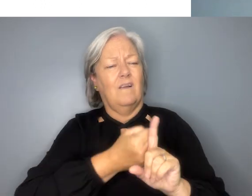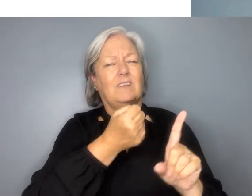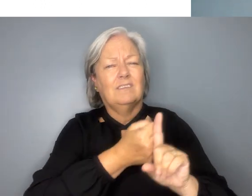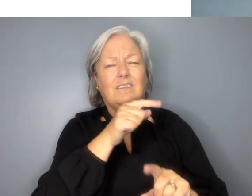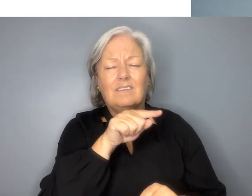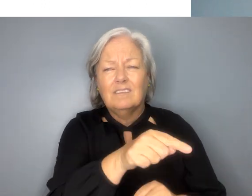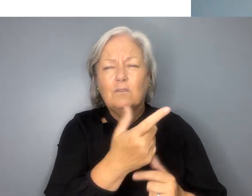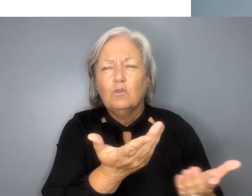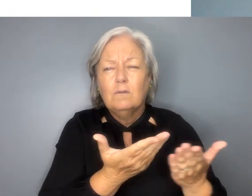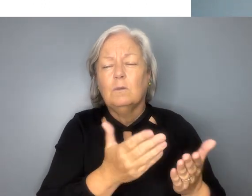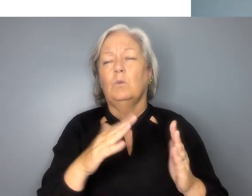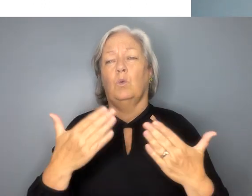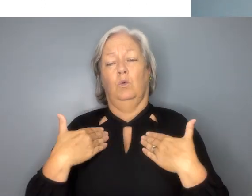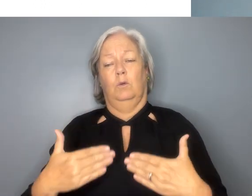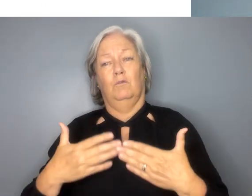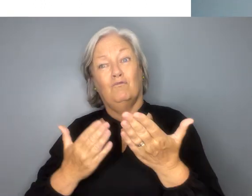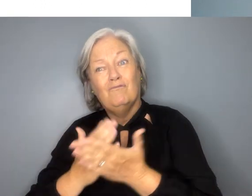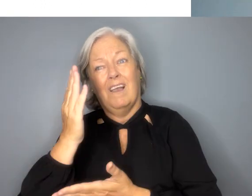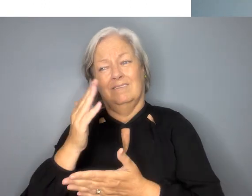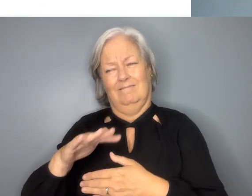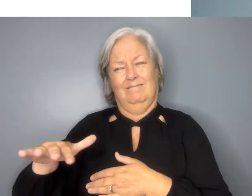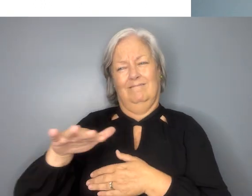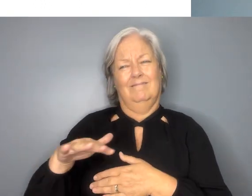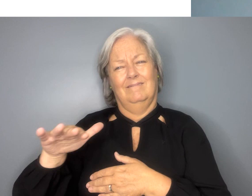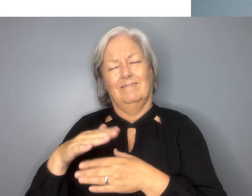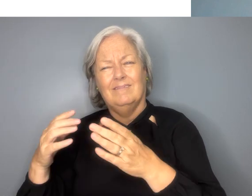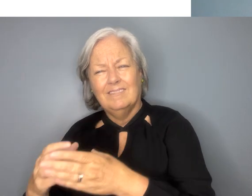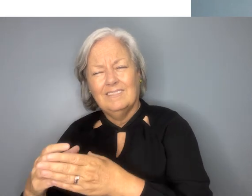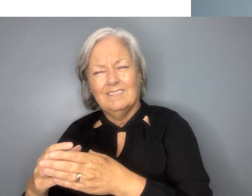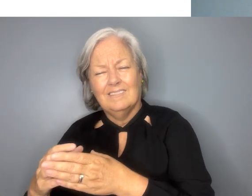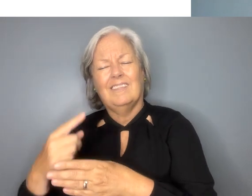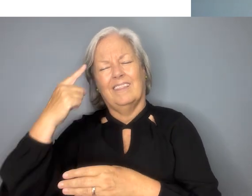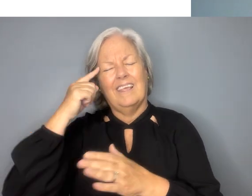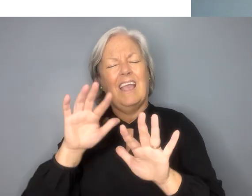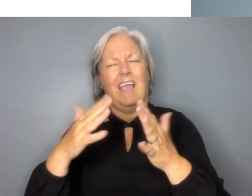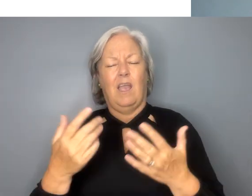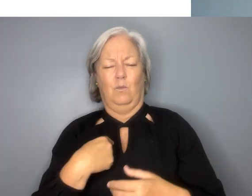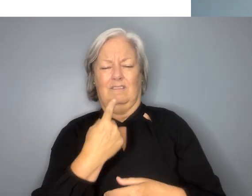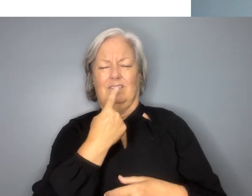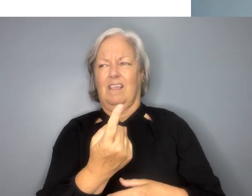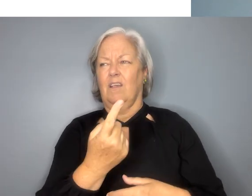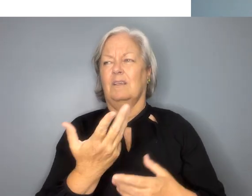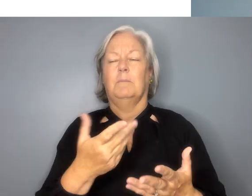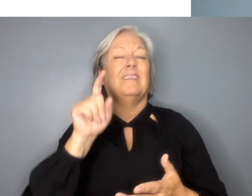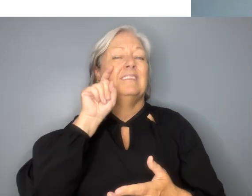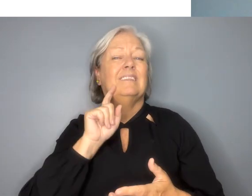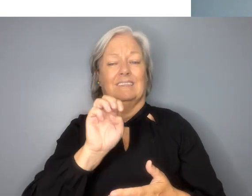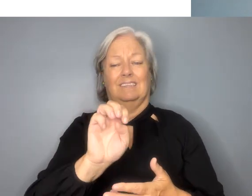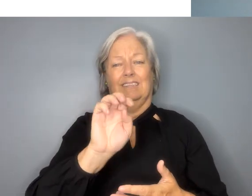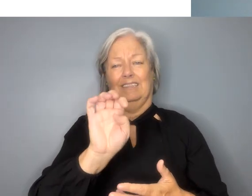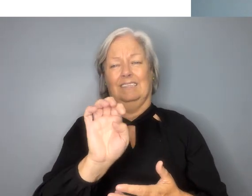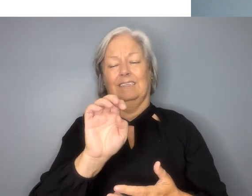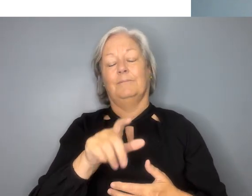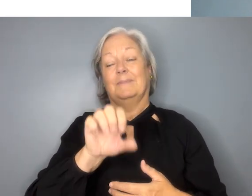and human rights movements to really reconcile with how we talk about sexual orientation and sex in general,